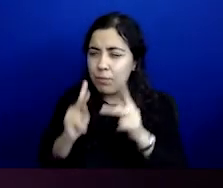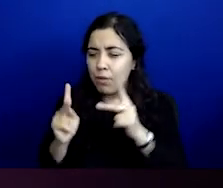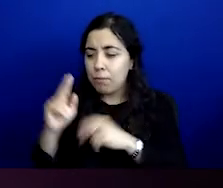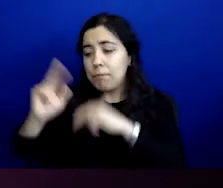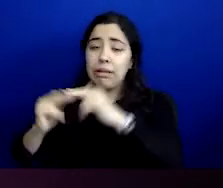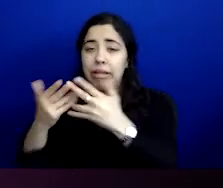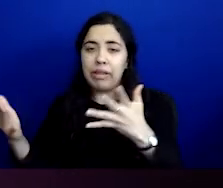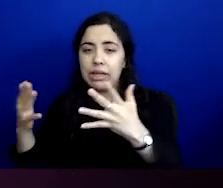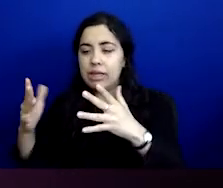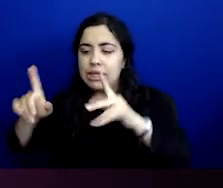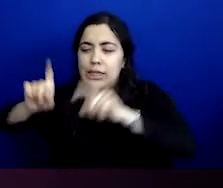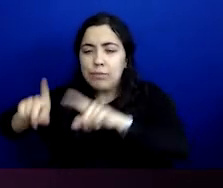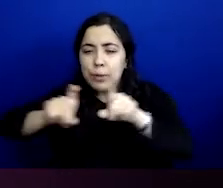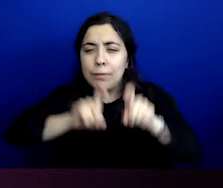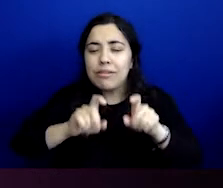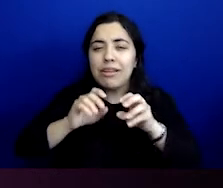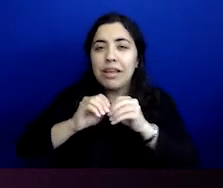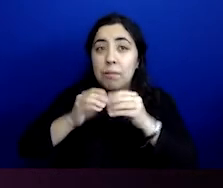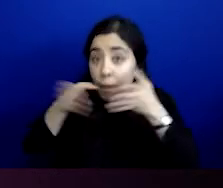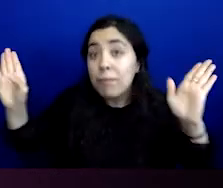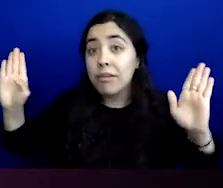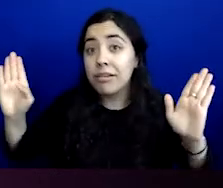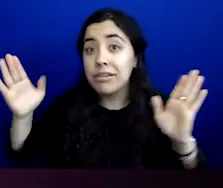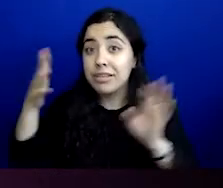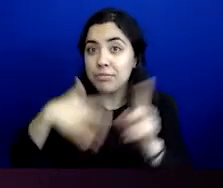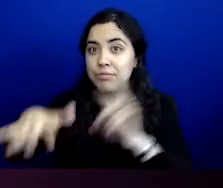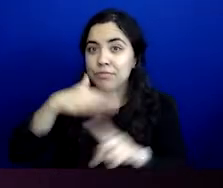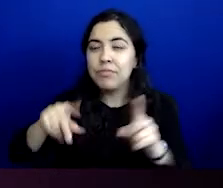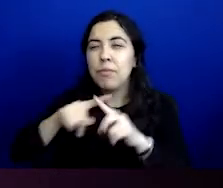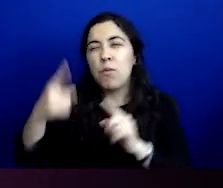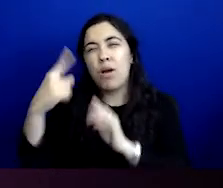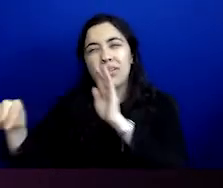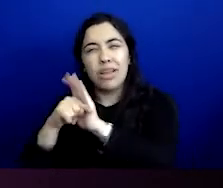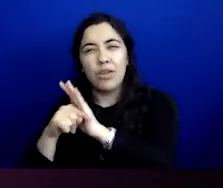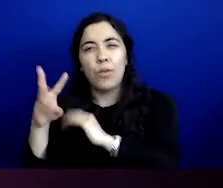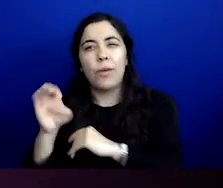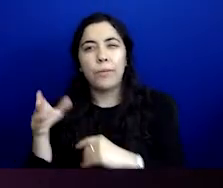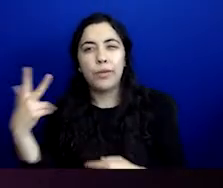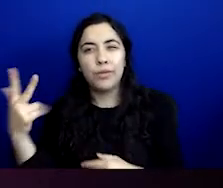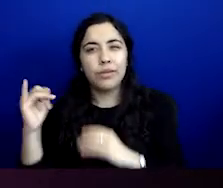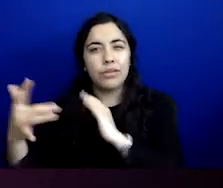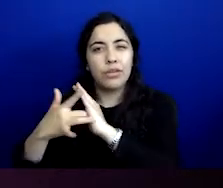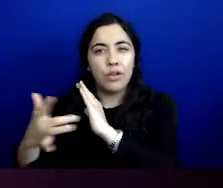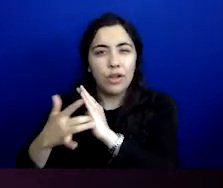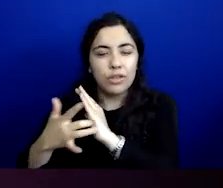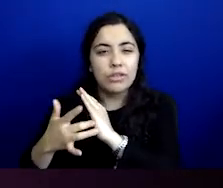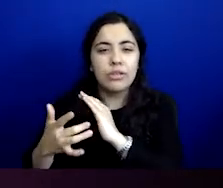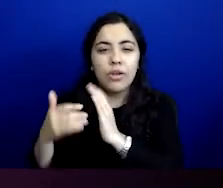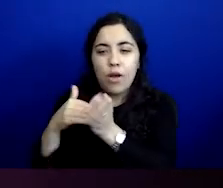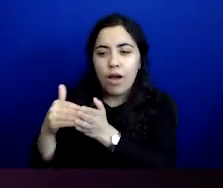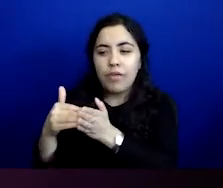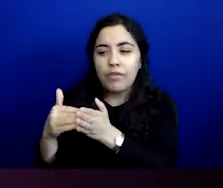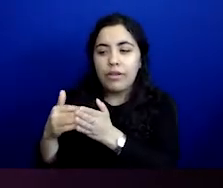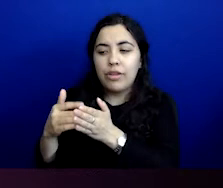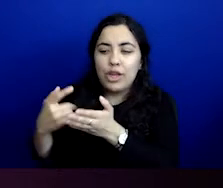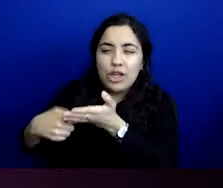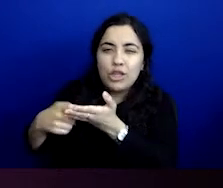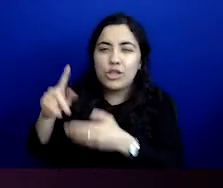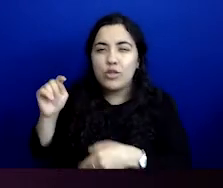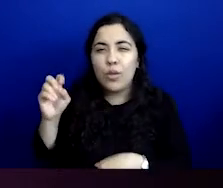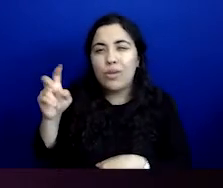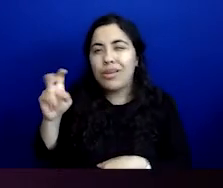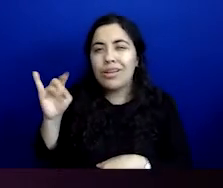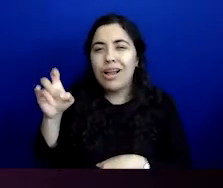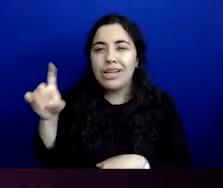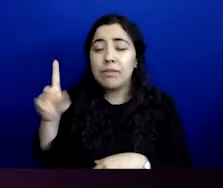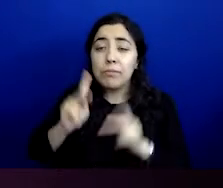stuff and experimenting in public. But one of the downsides of Web3 technologies is that a lot of them are tokenized. So people have a